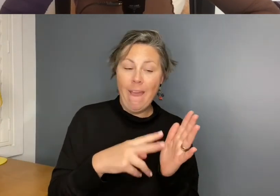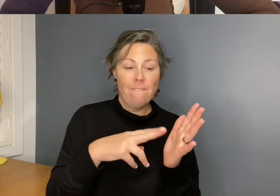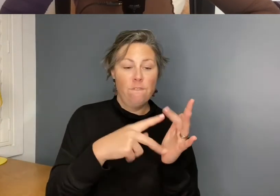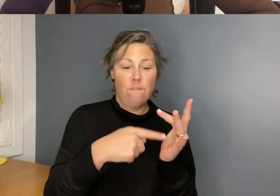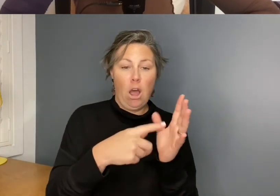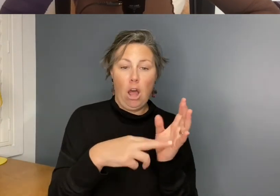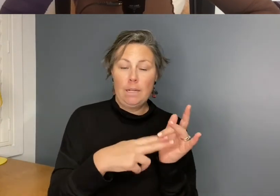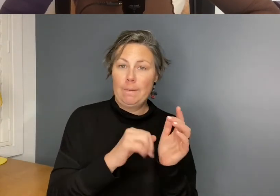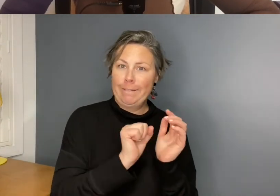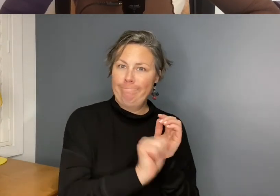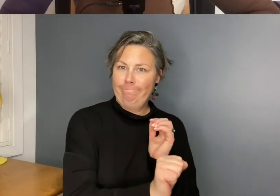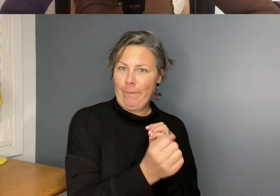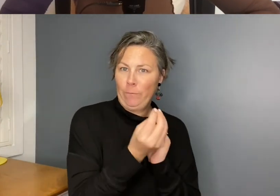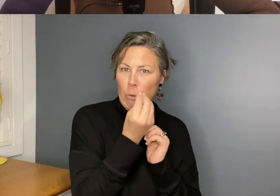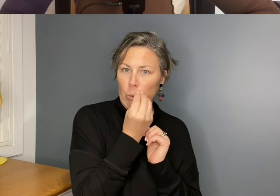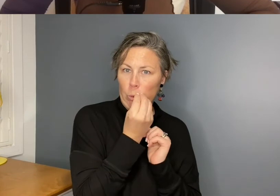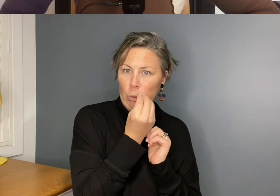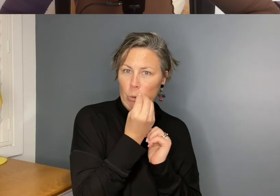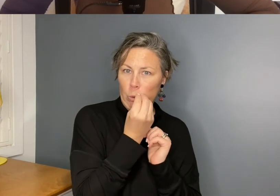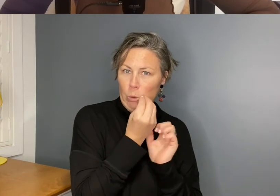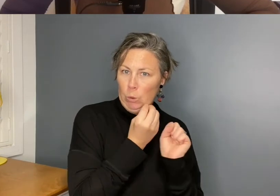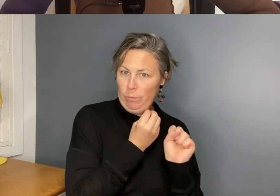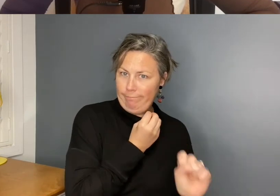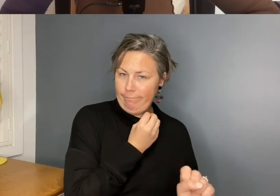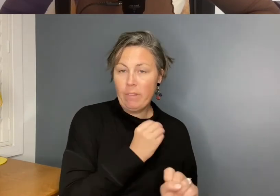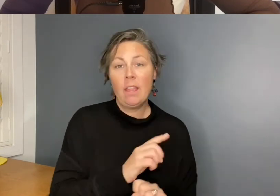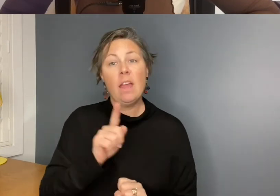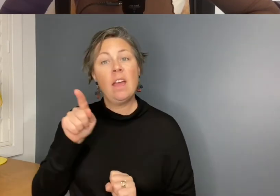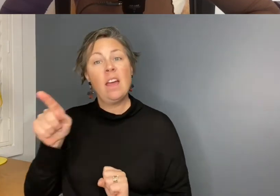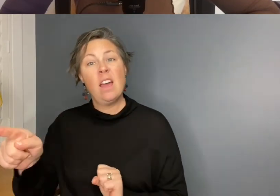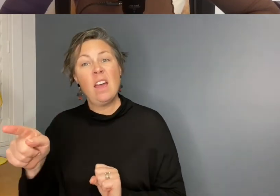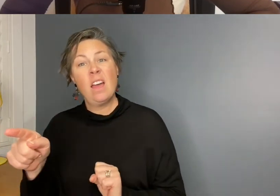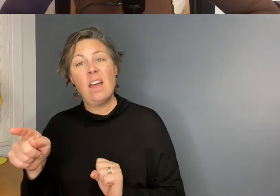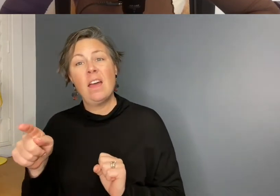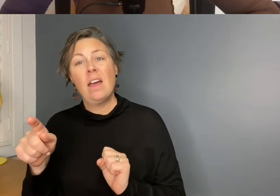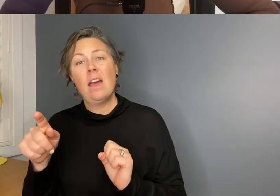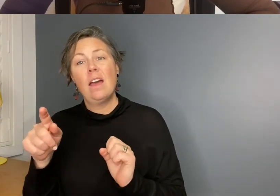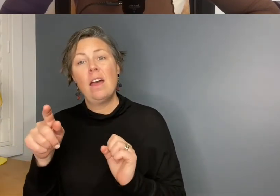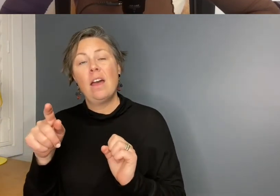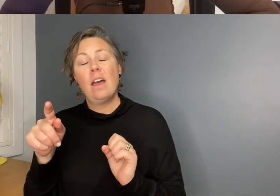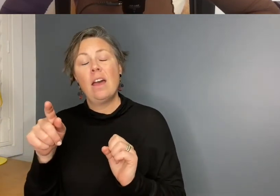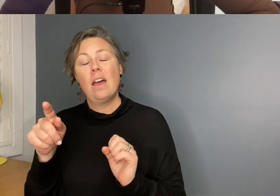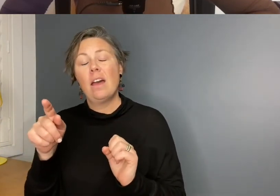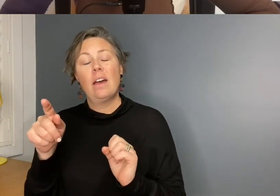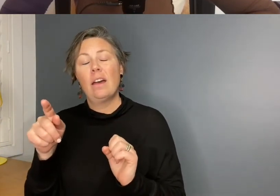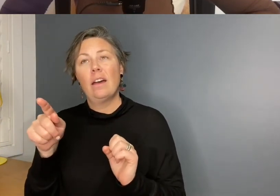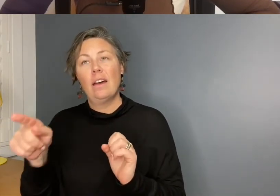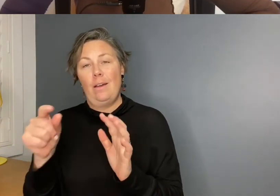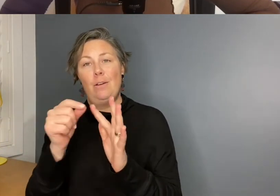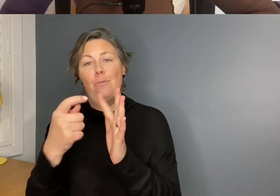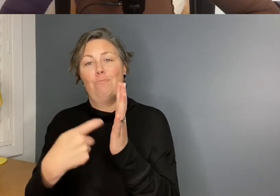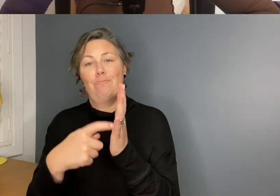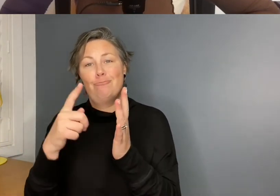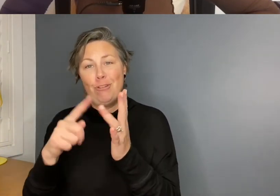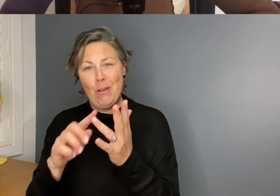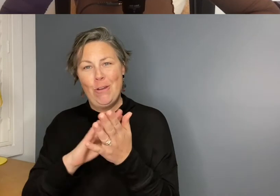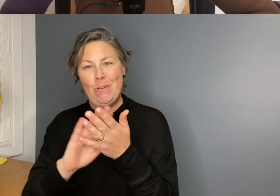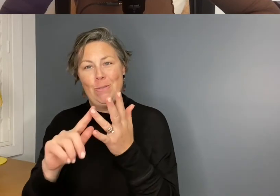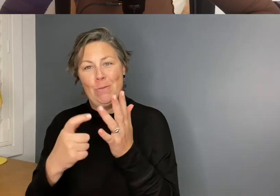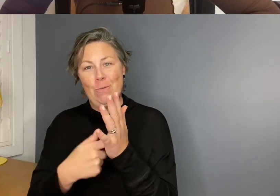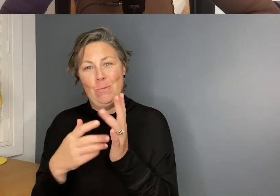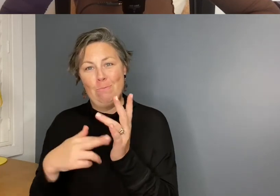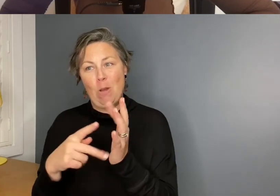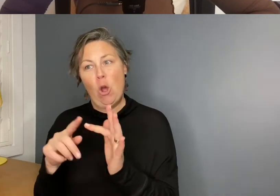because we actually produce our own vitamin D, whereas we don't make our own vitamin C or our own, vitamin B2 or anything like